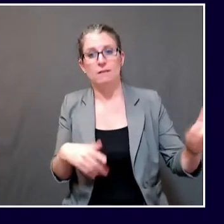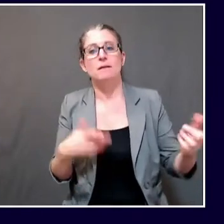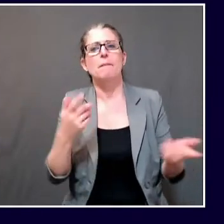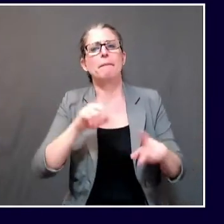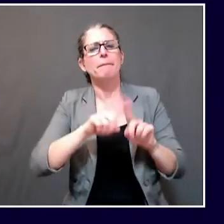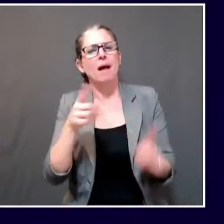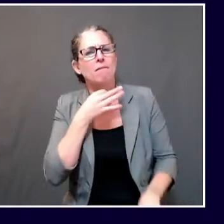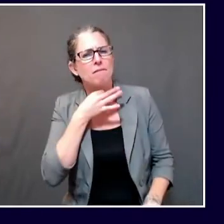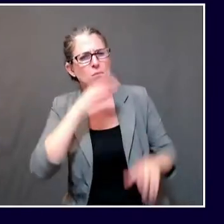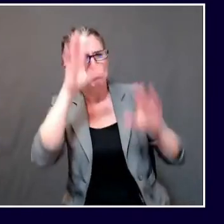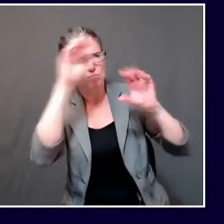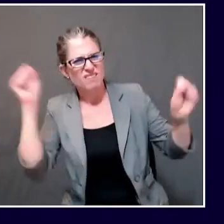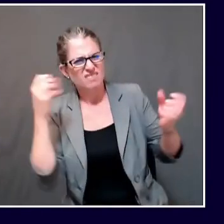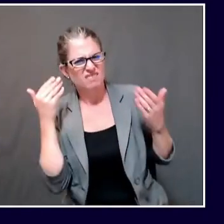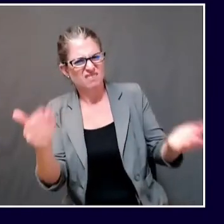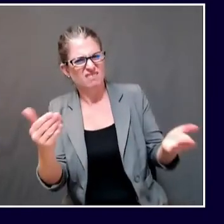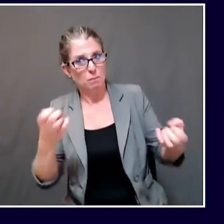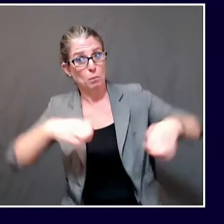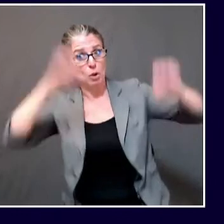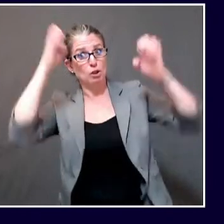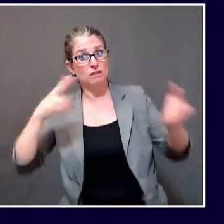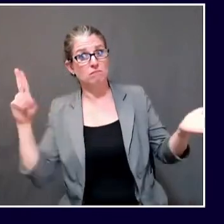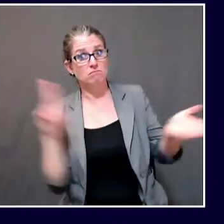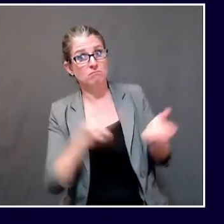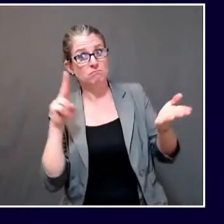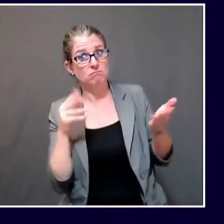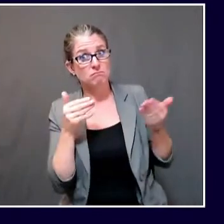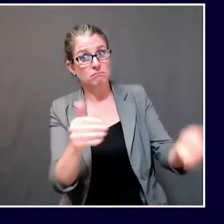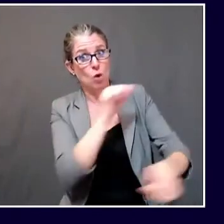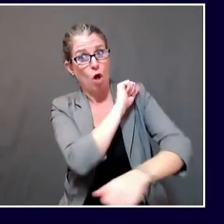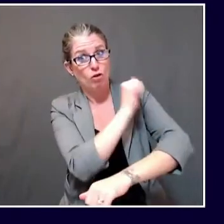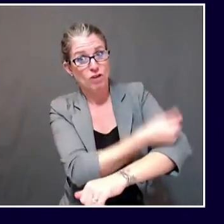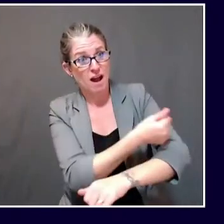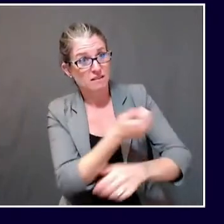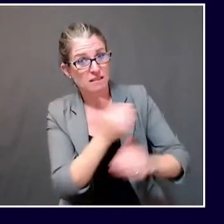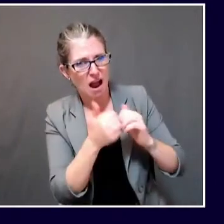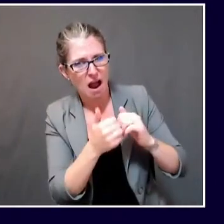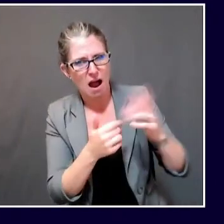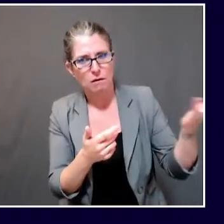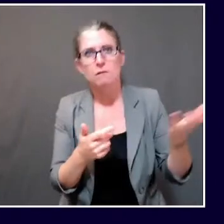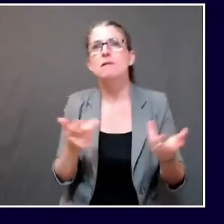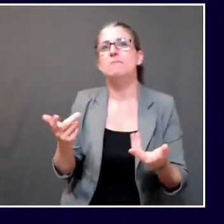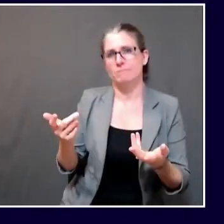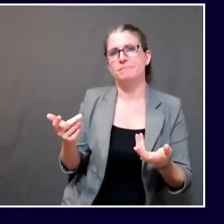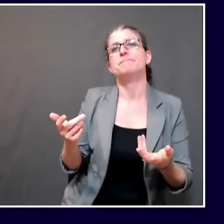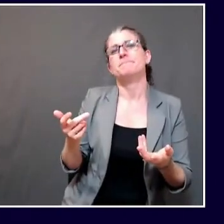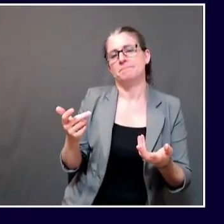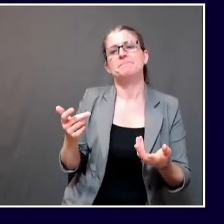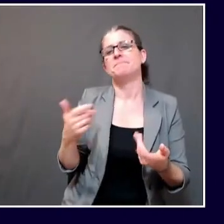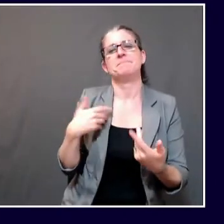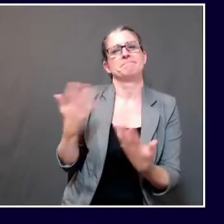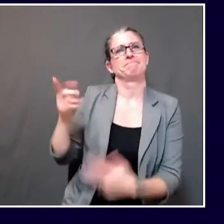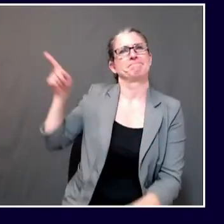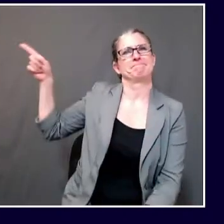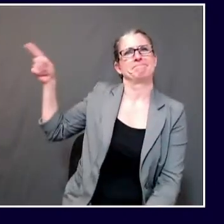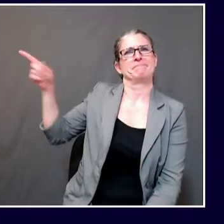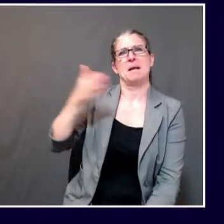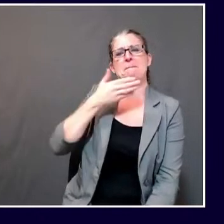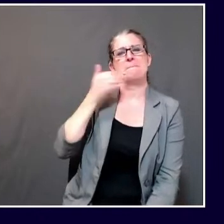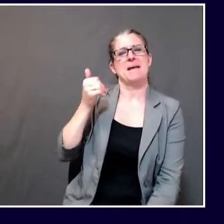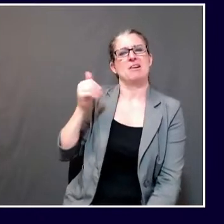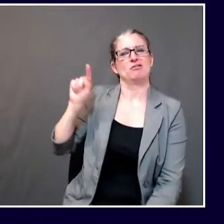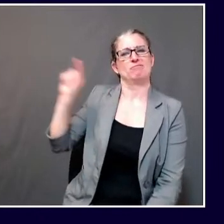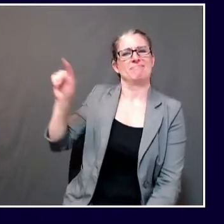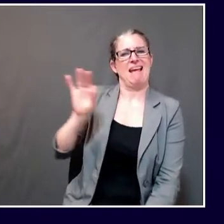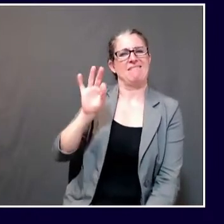drug provisionally outweigh the risks. Okay, thank you, Dr. Shah. I'm going to turn now to Evan at the Maine Beacon.